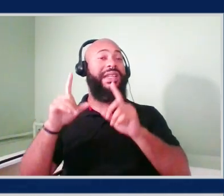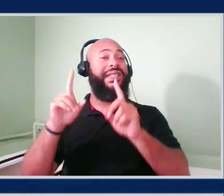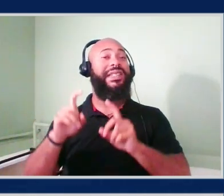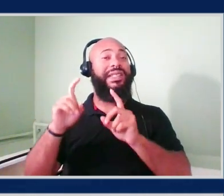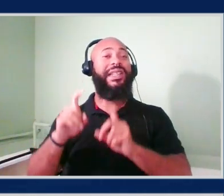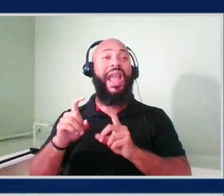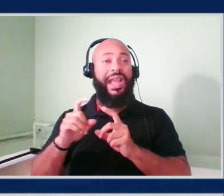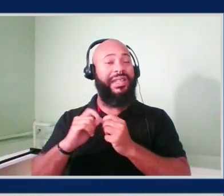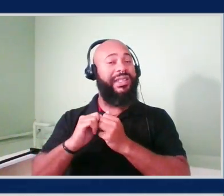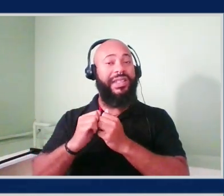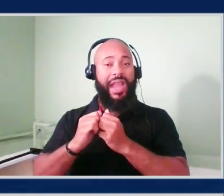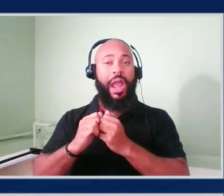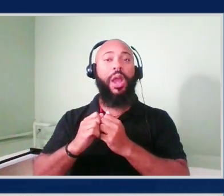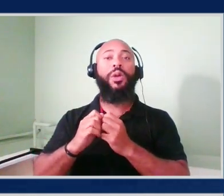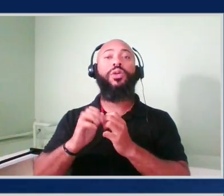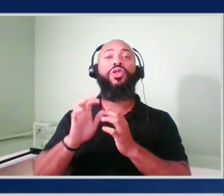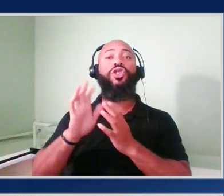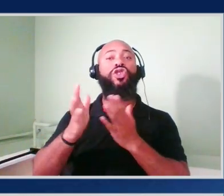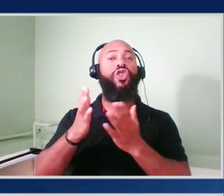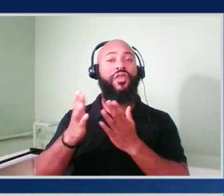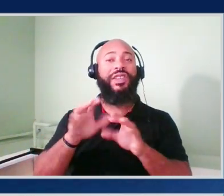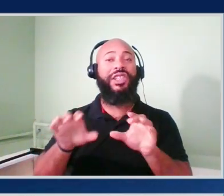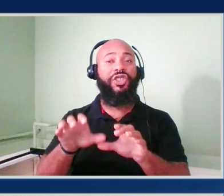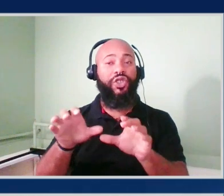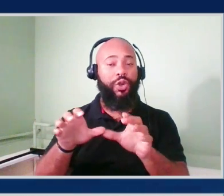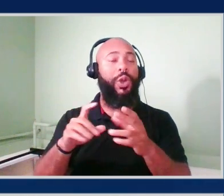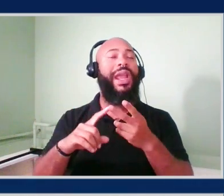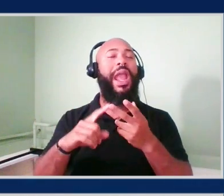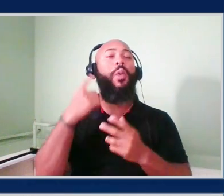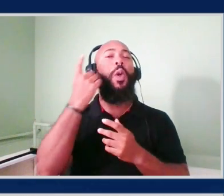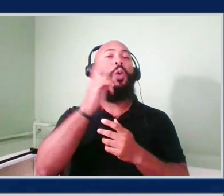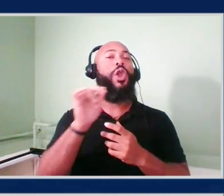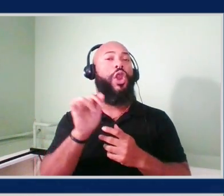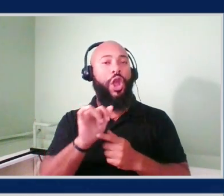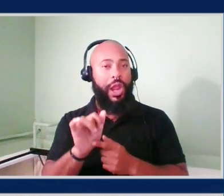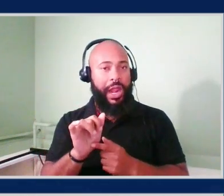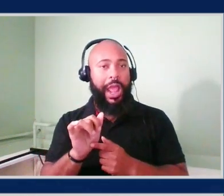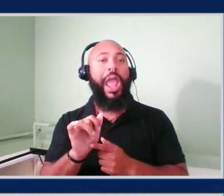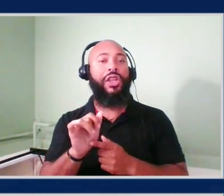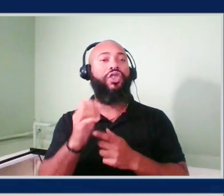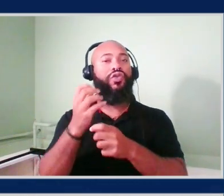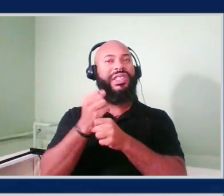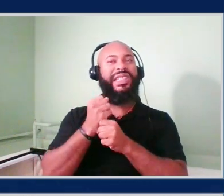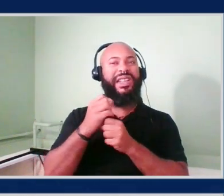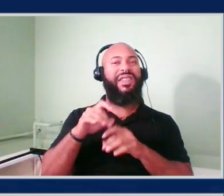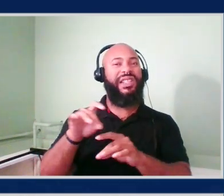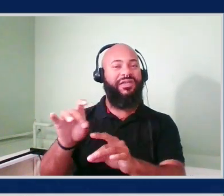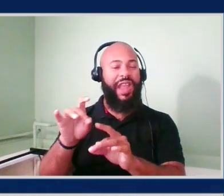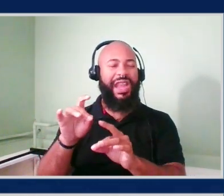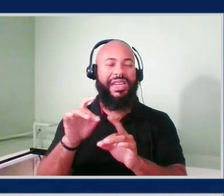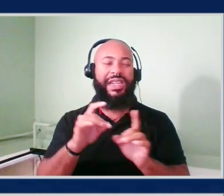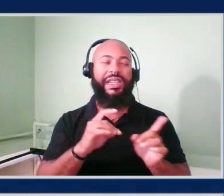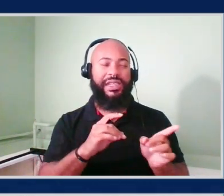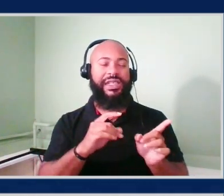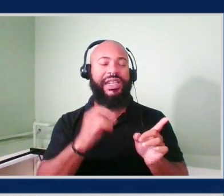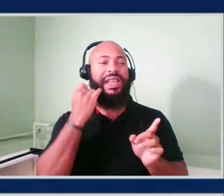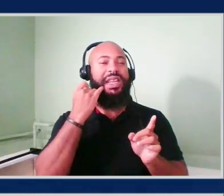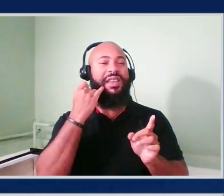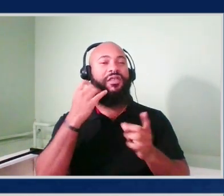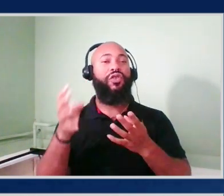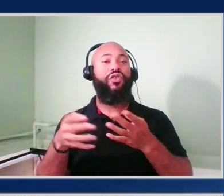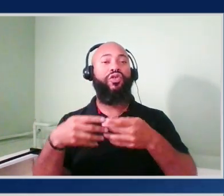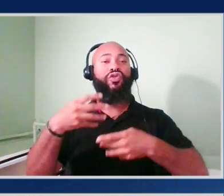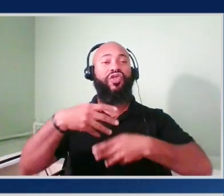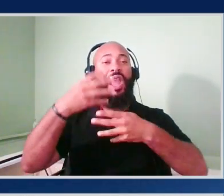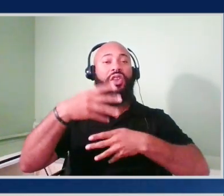services are doing and how it'll look like to receive these findings. If you generate a sample findings,